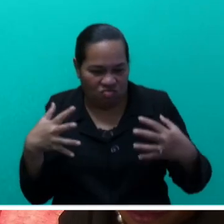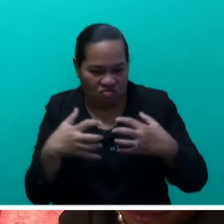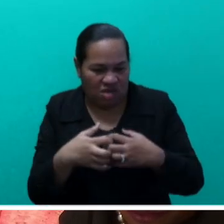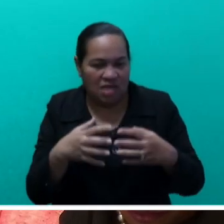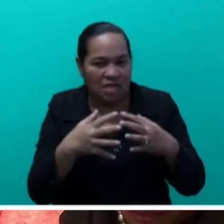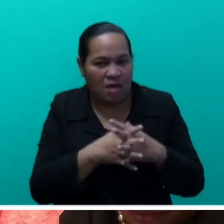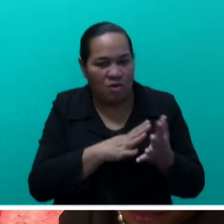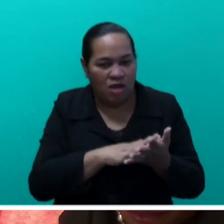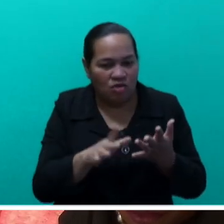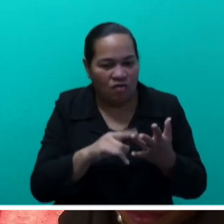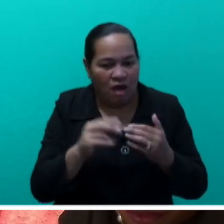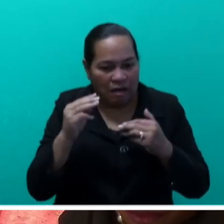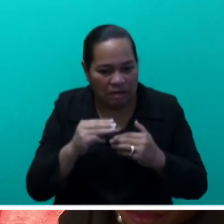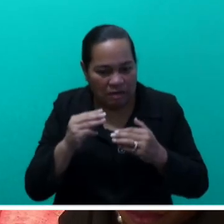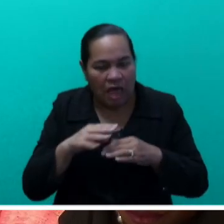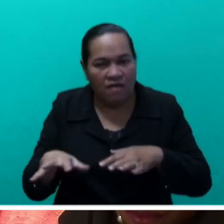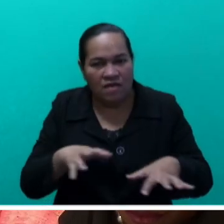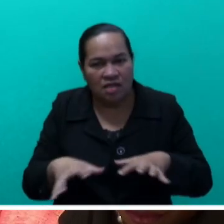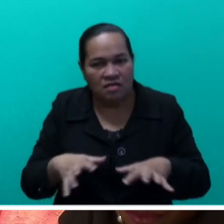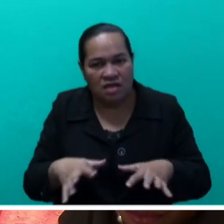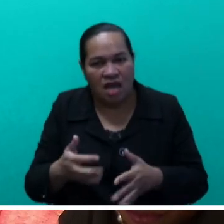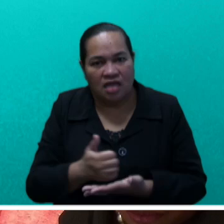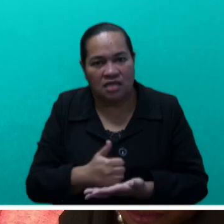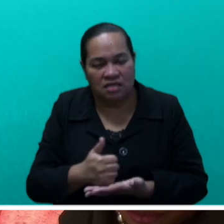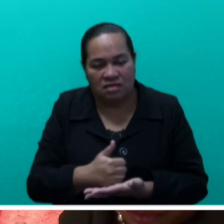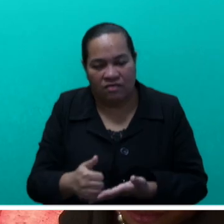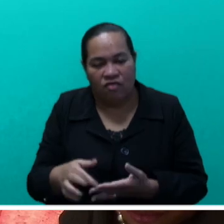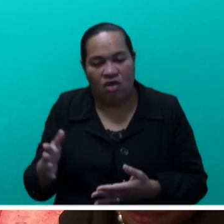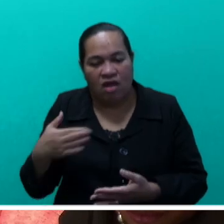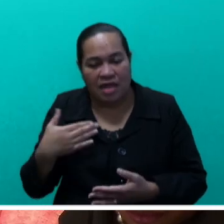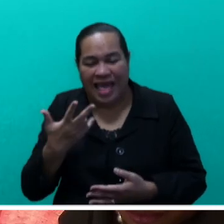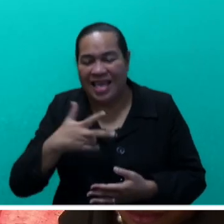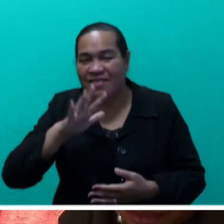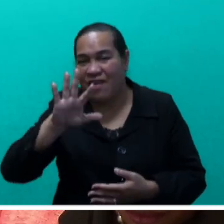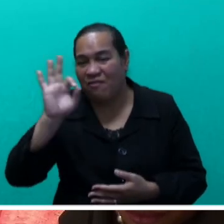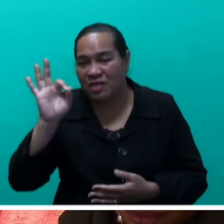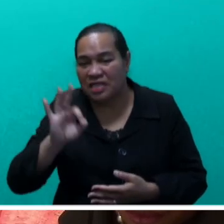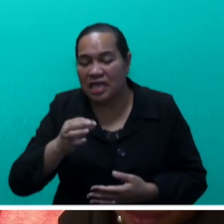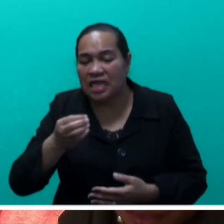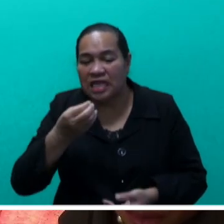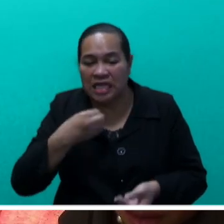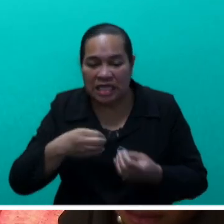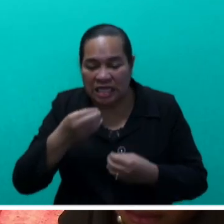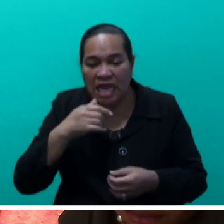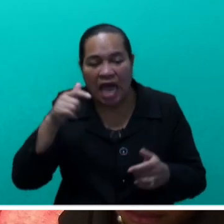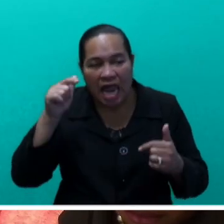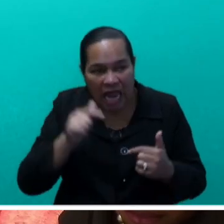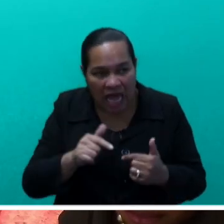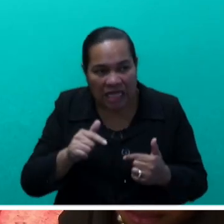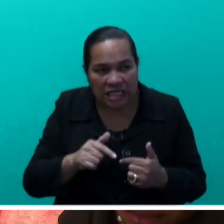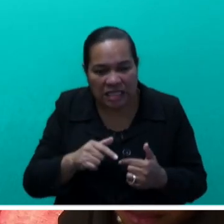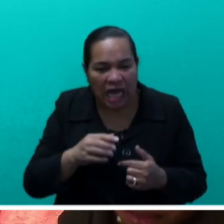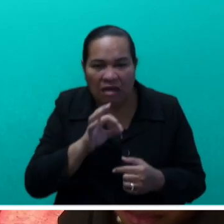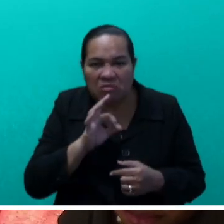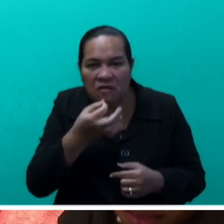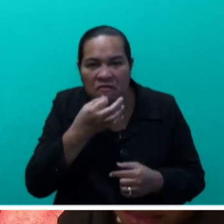recommendations on the minimum level of physical activity for health. And 85% of adults ate less than 5 servings of fruits or